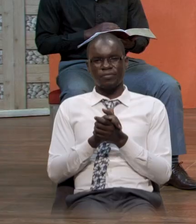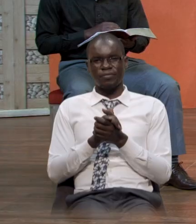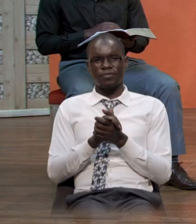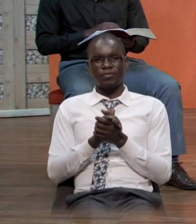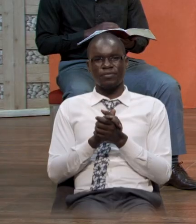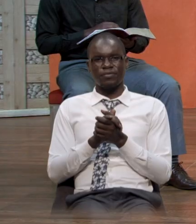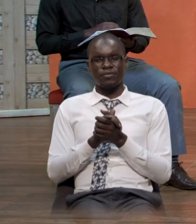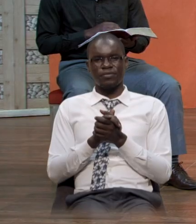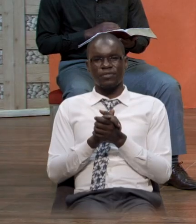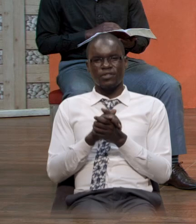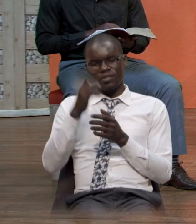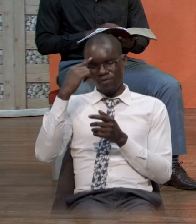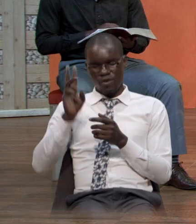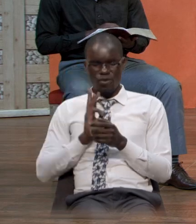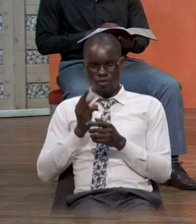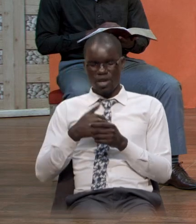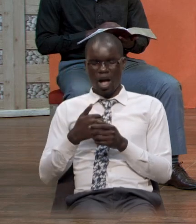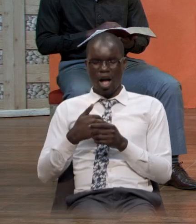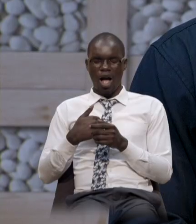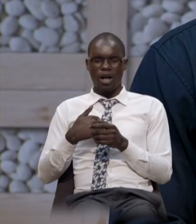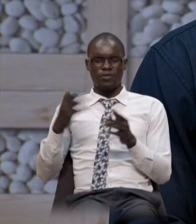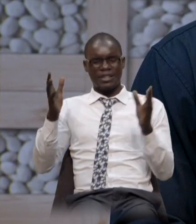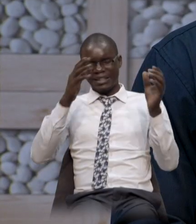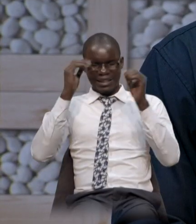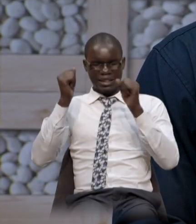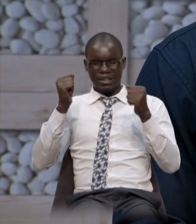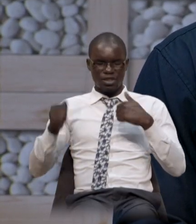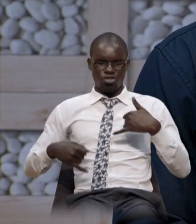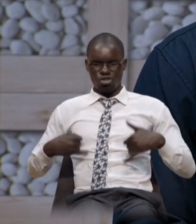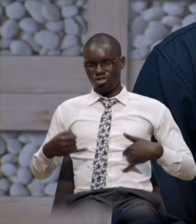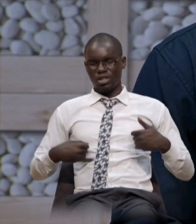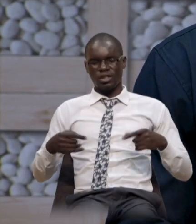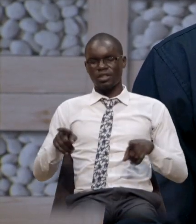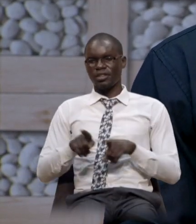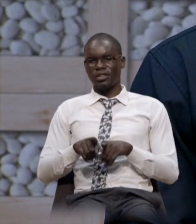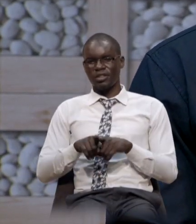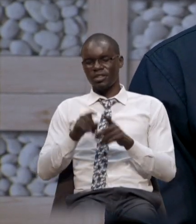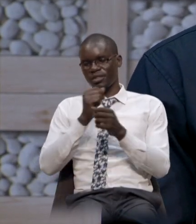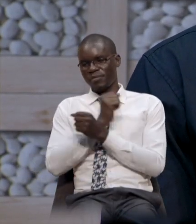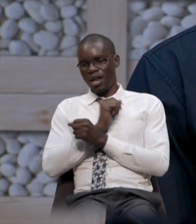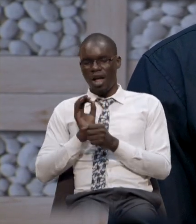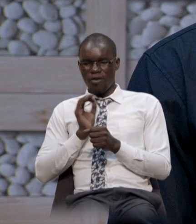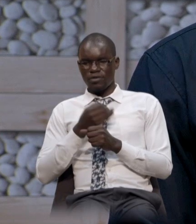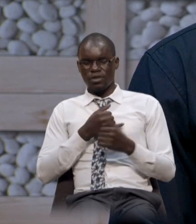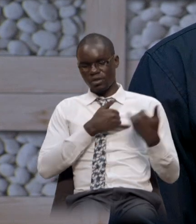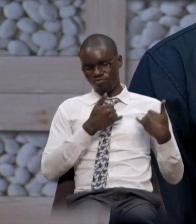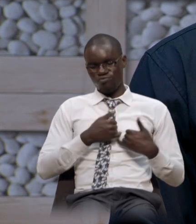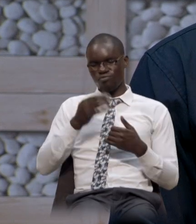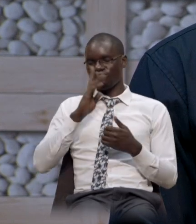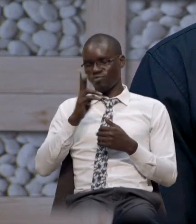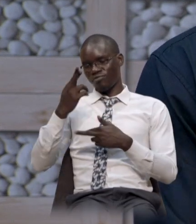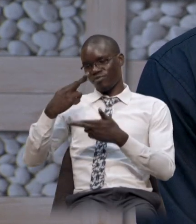Yes. For we have great joy and consolation in your love because the hearts of thy saints have been refreshed by